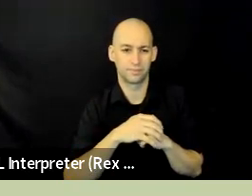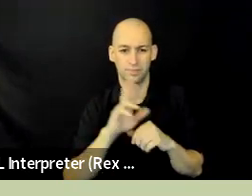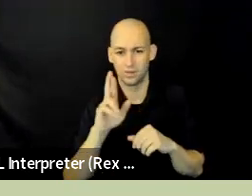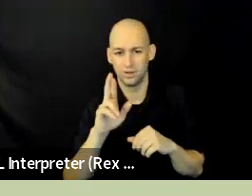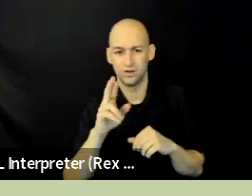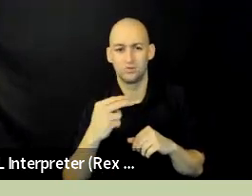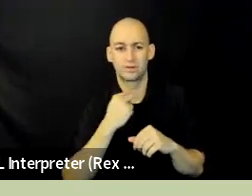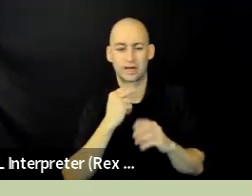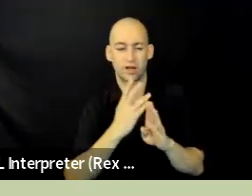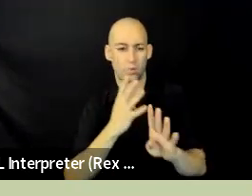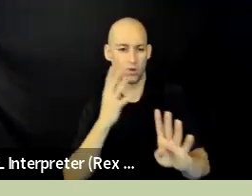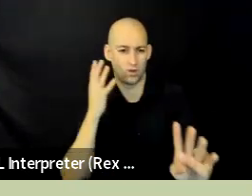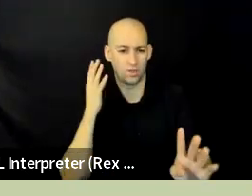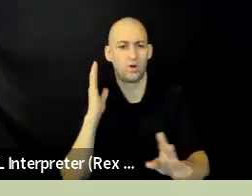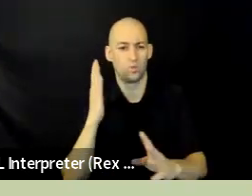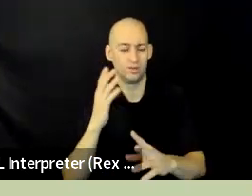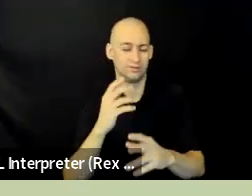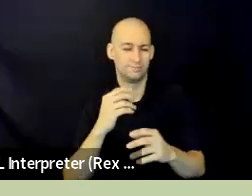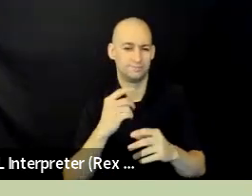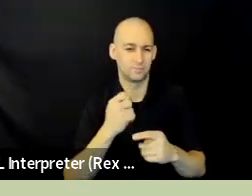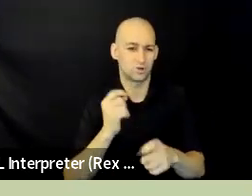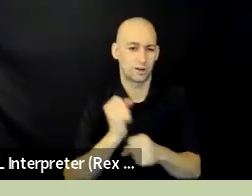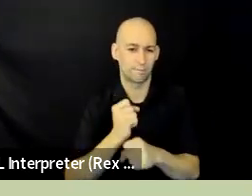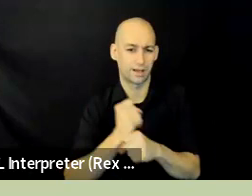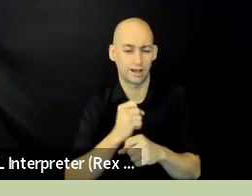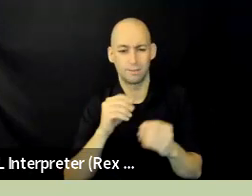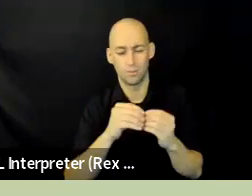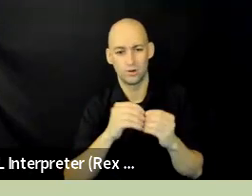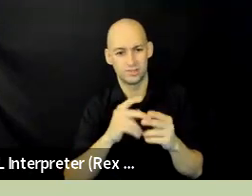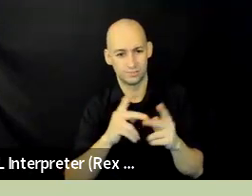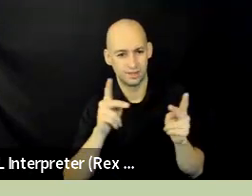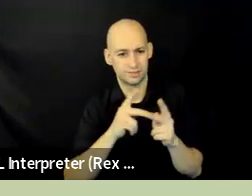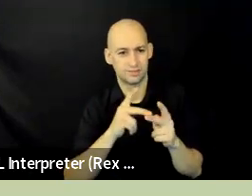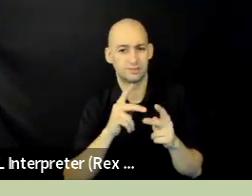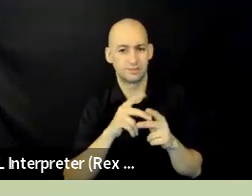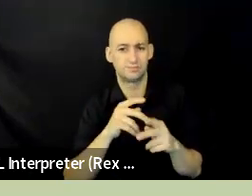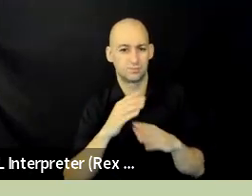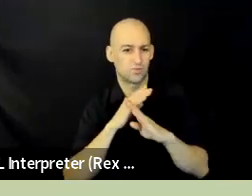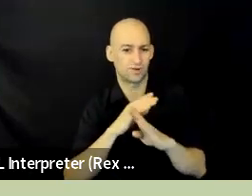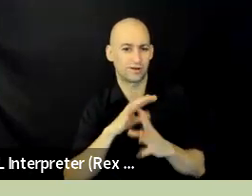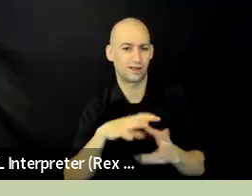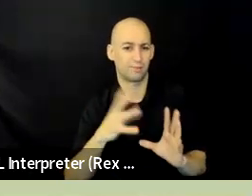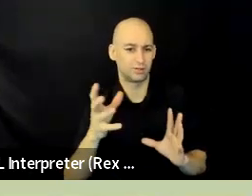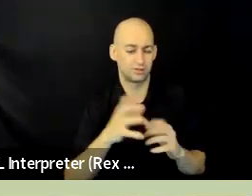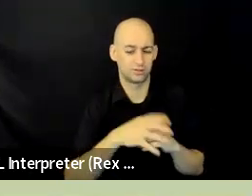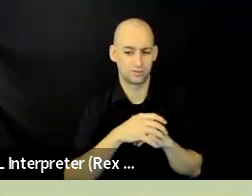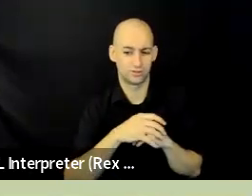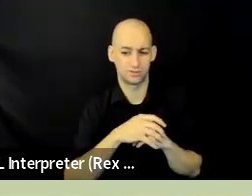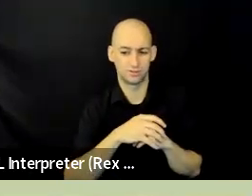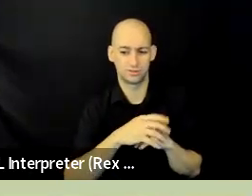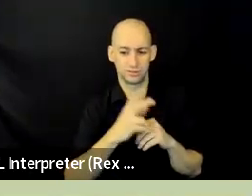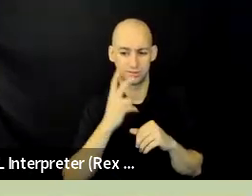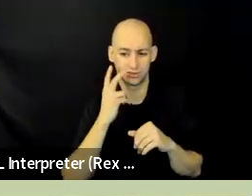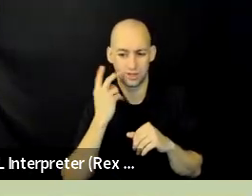retaining walls that accommodate this realignment and create more space to manage future storm damage. Next slide, please. Here's a look